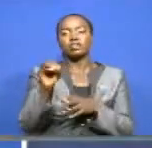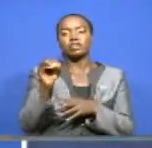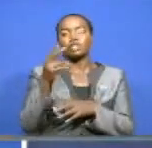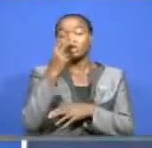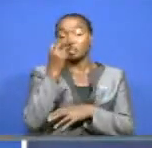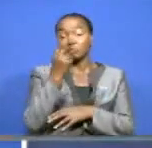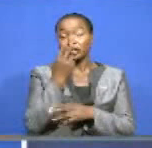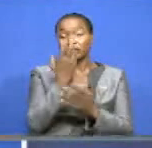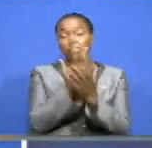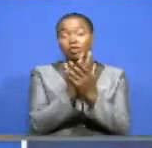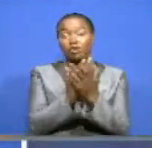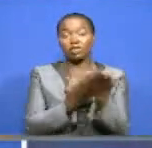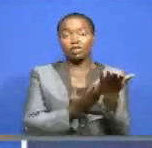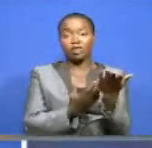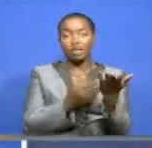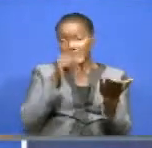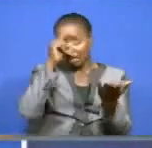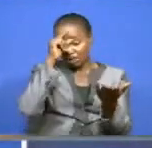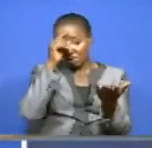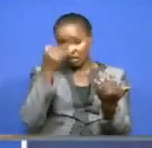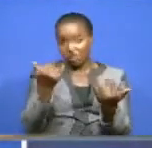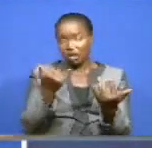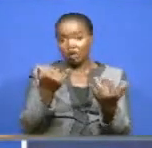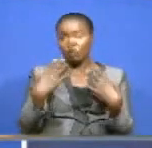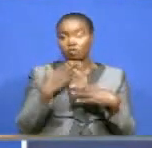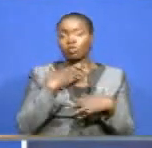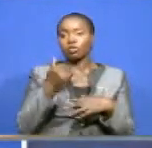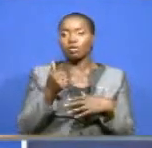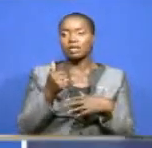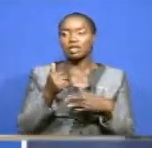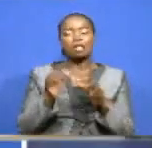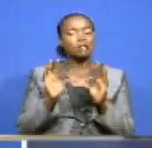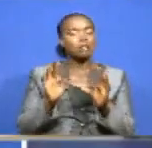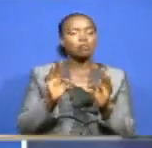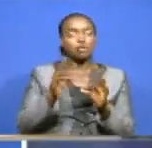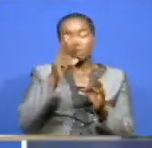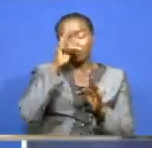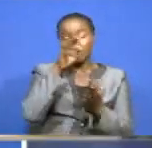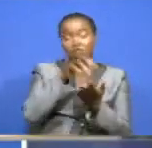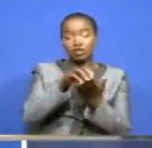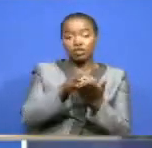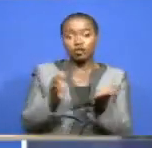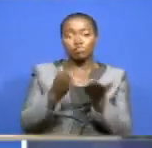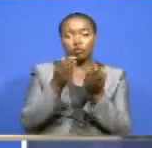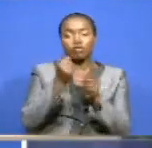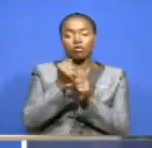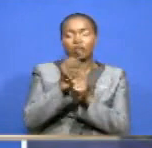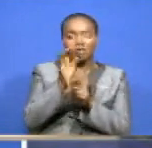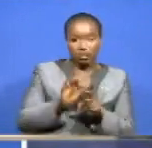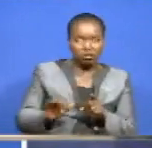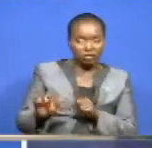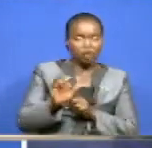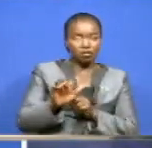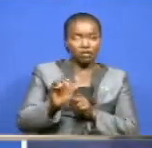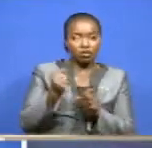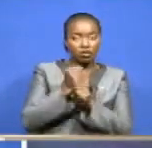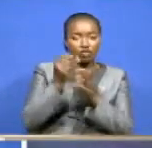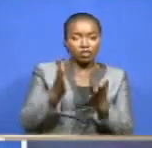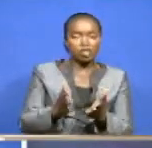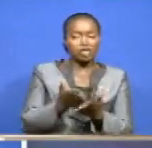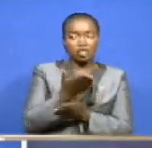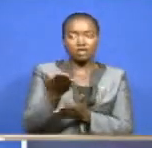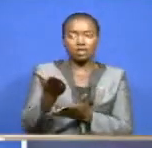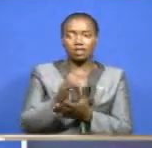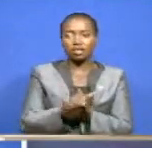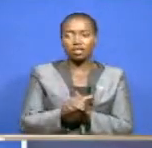cells. The residents urge the government to urgently construct a modern police station to improve working environment for the officers at the station.